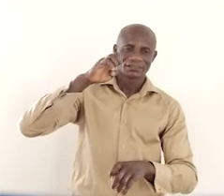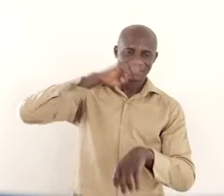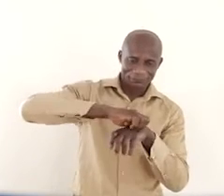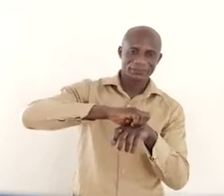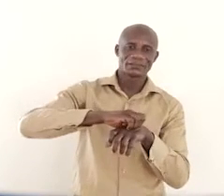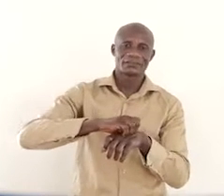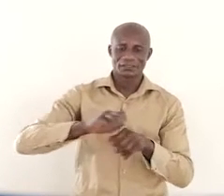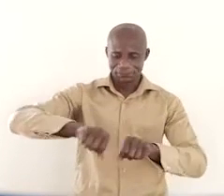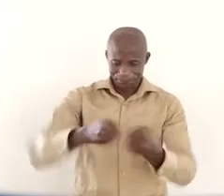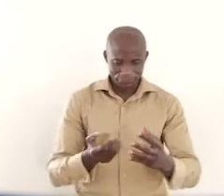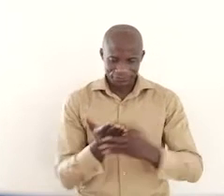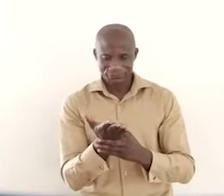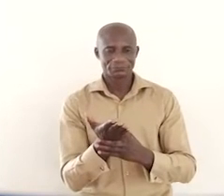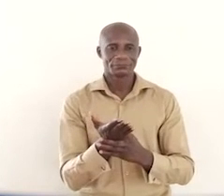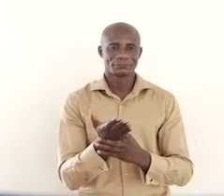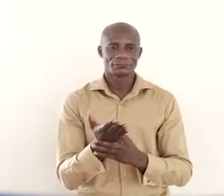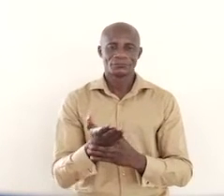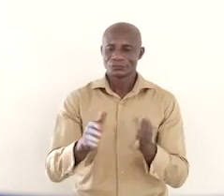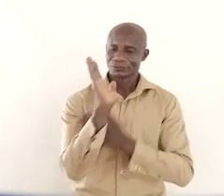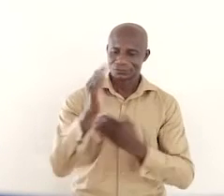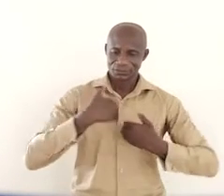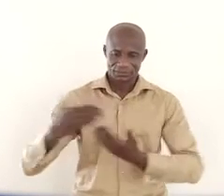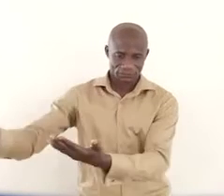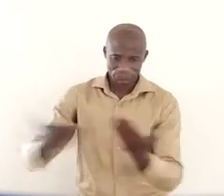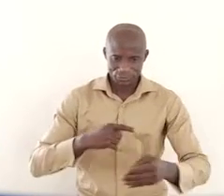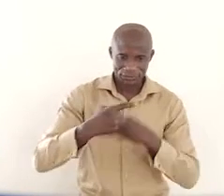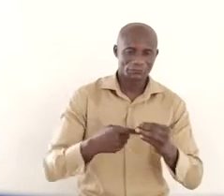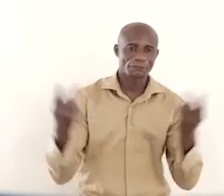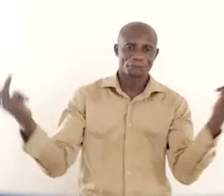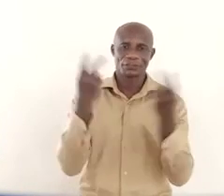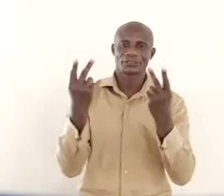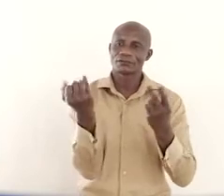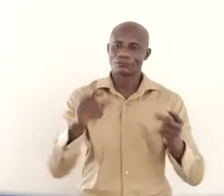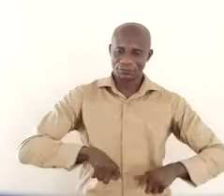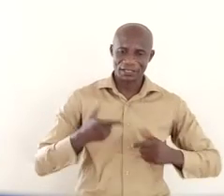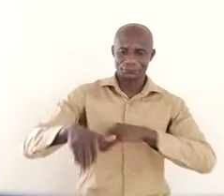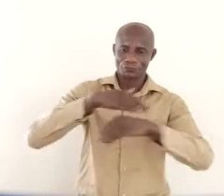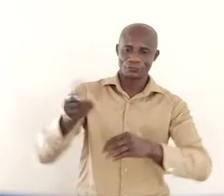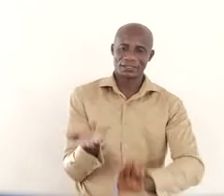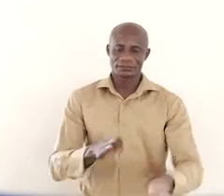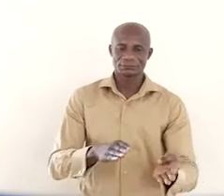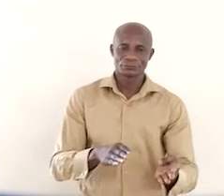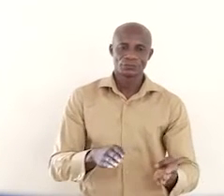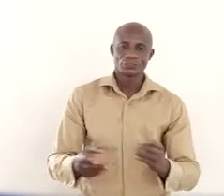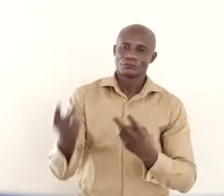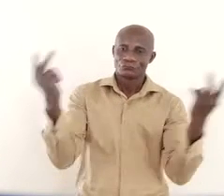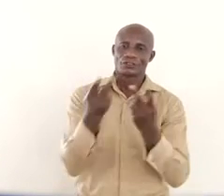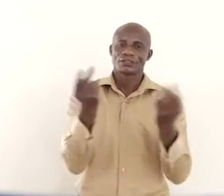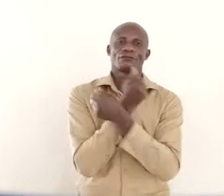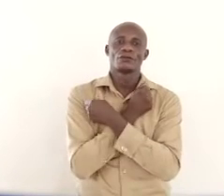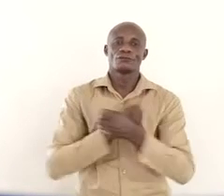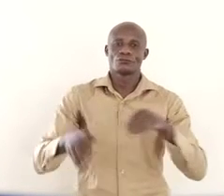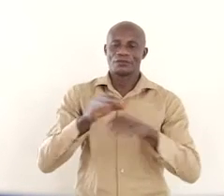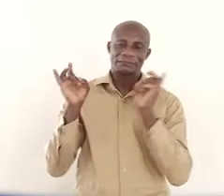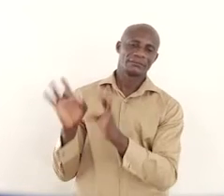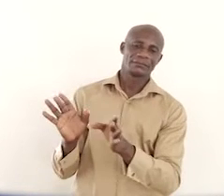a breakthrough. God has brought about the victory of life over death, the victory of love